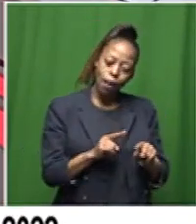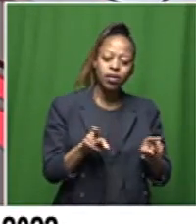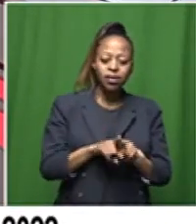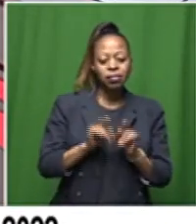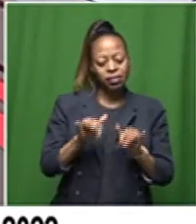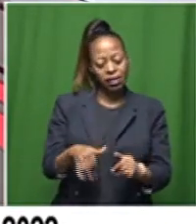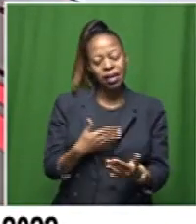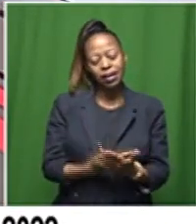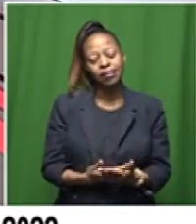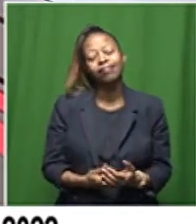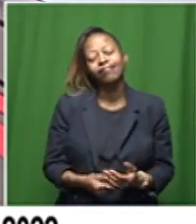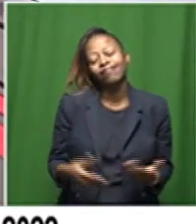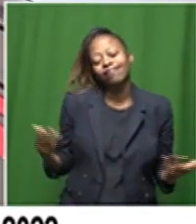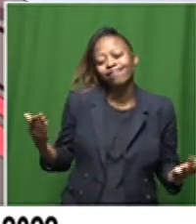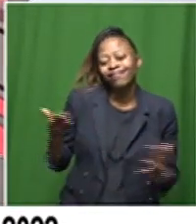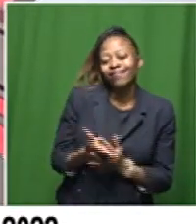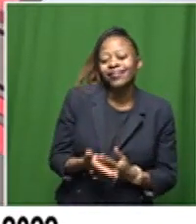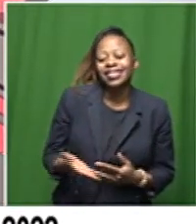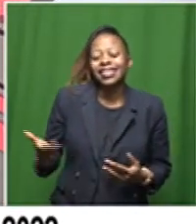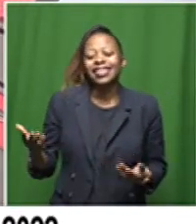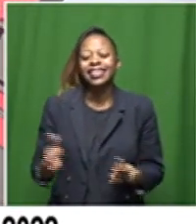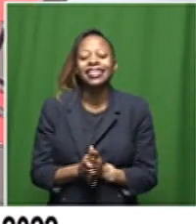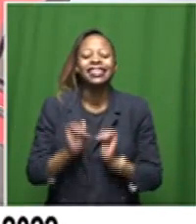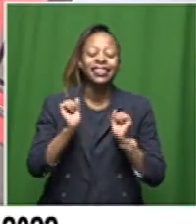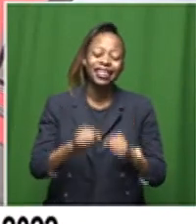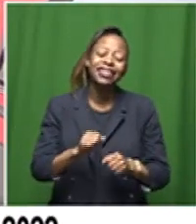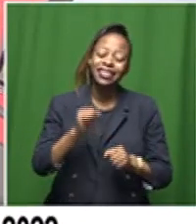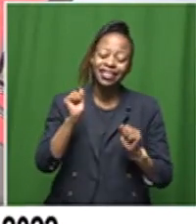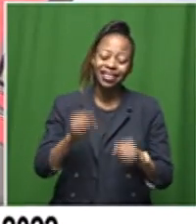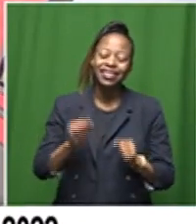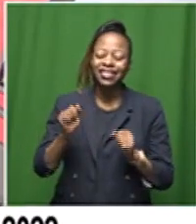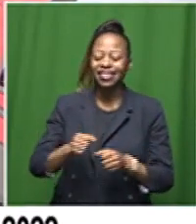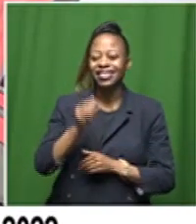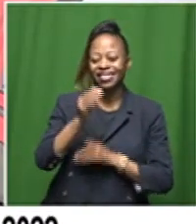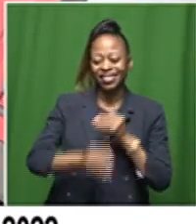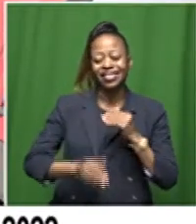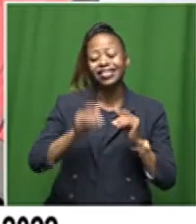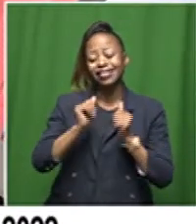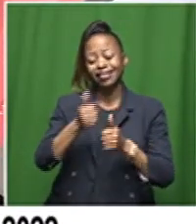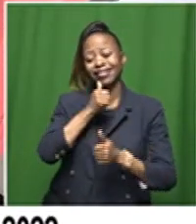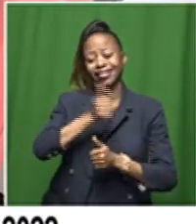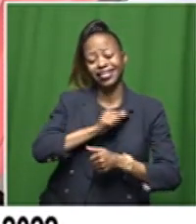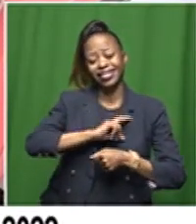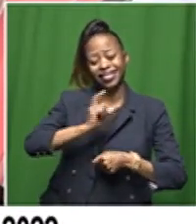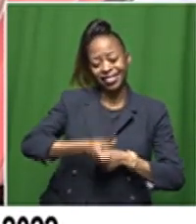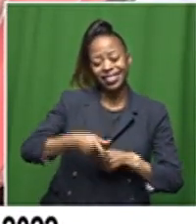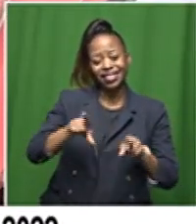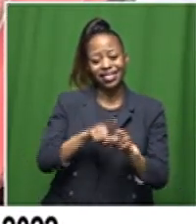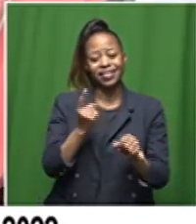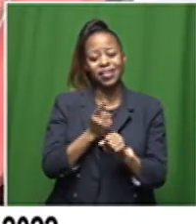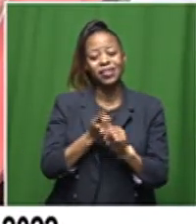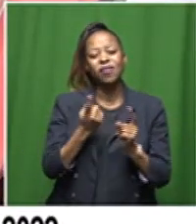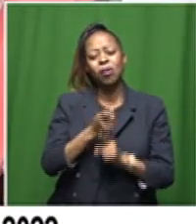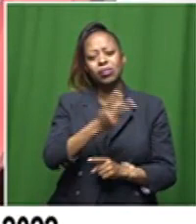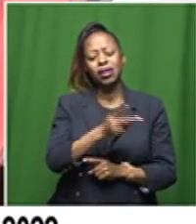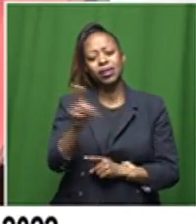Dr. Letlhaphe, I'm going to have to jump in there, but I think we got the last word as you were ending your sentence there. Good luck for the conference from, of course, the